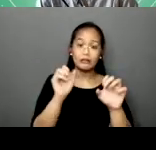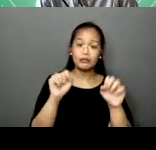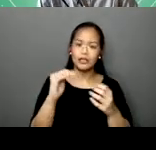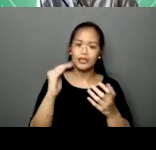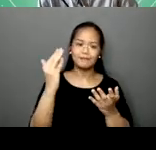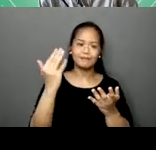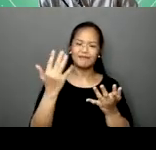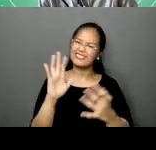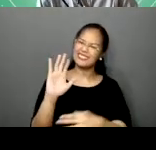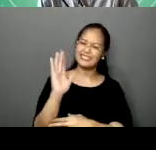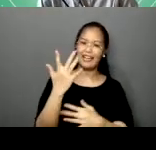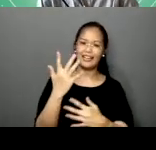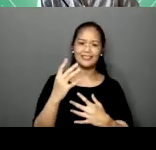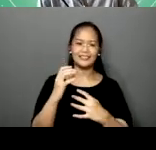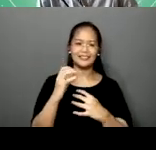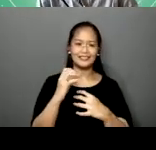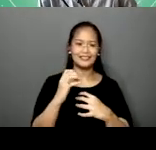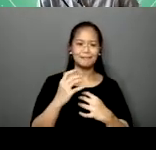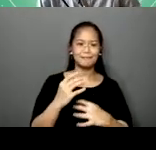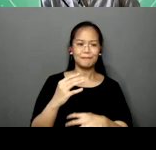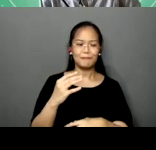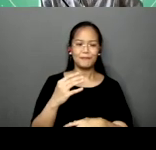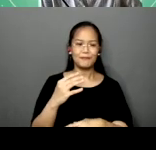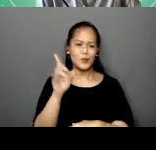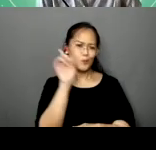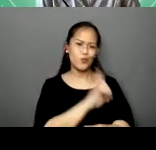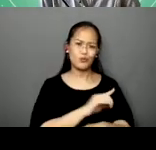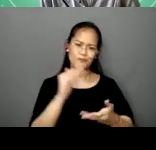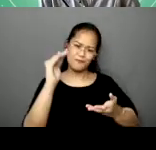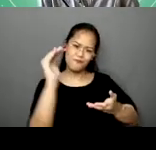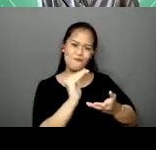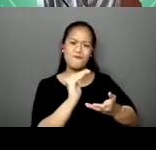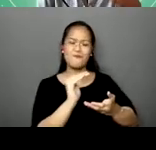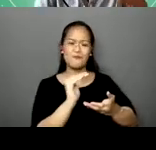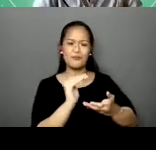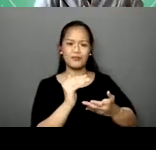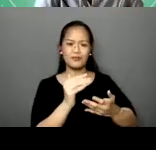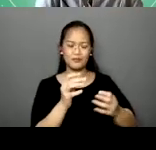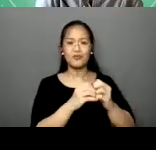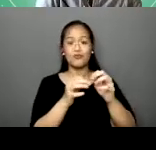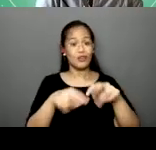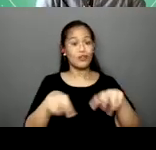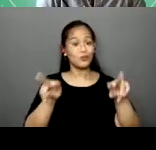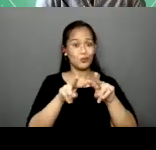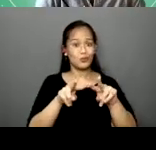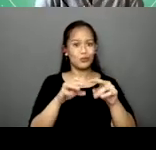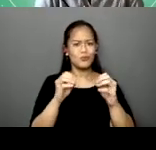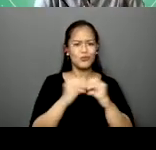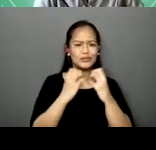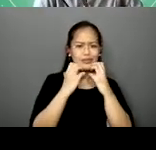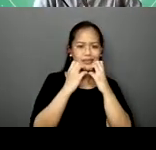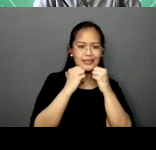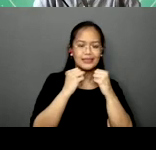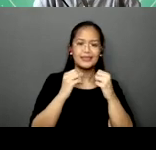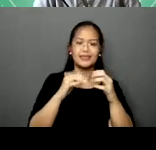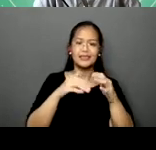make it something you can assemble is proving to be very useful and very valuable. So things and revolutions that function like